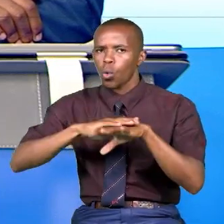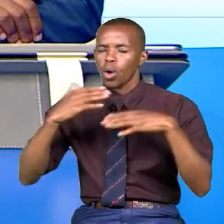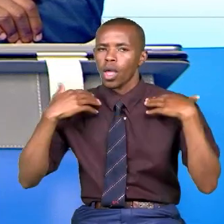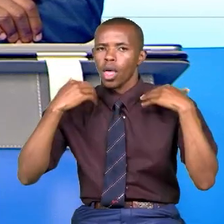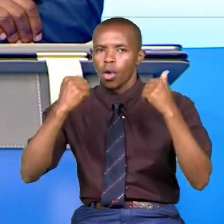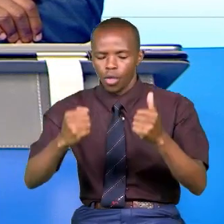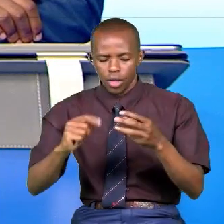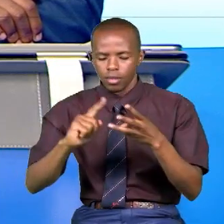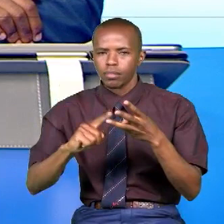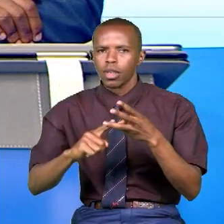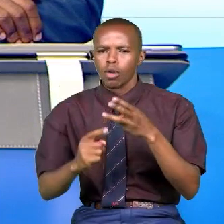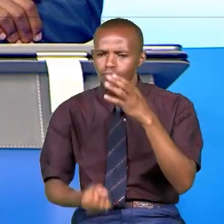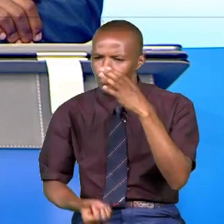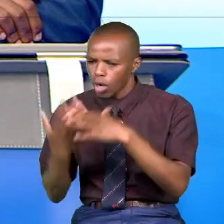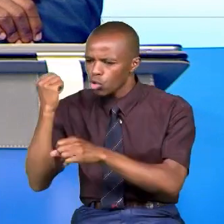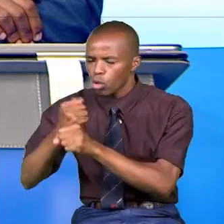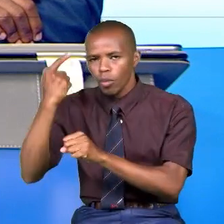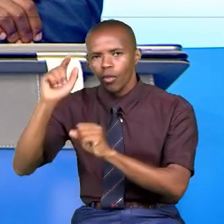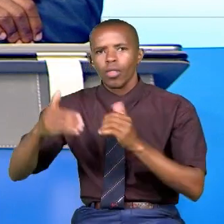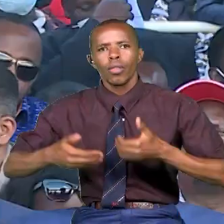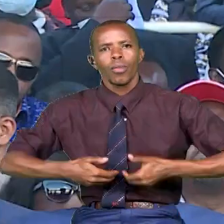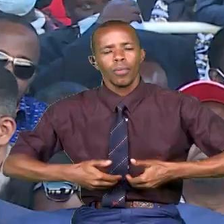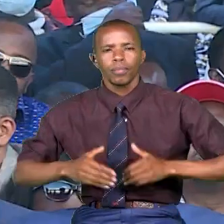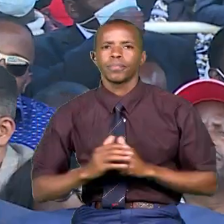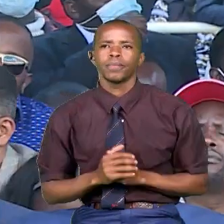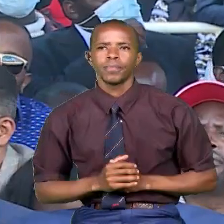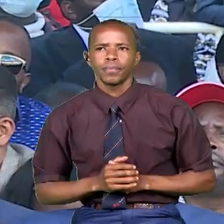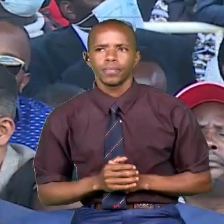people, as well as creating employment for the youth.